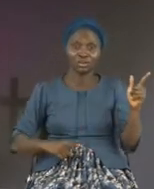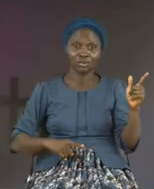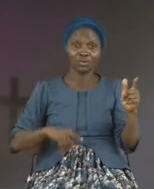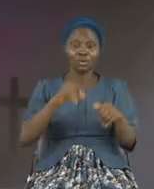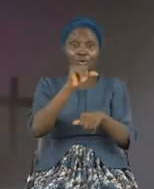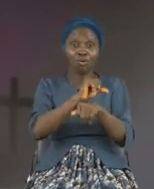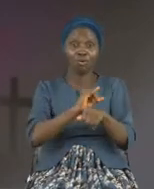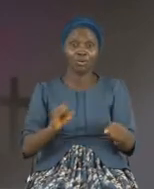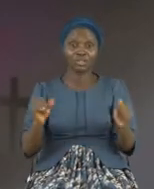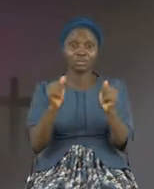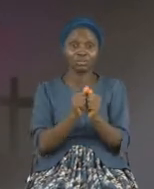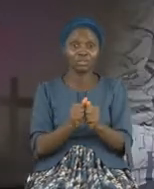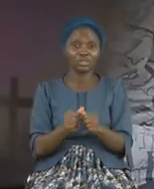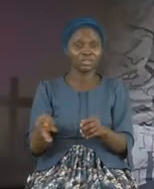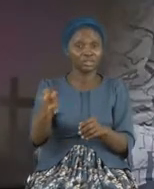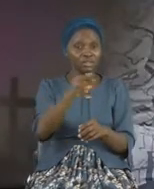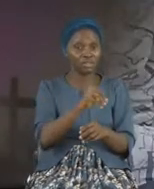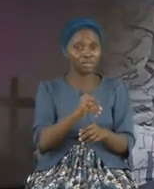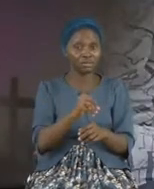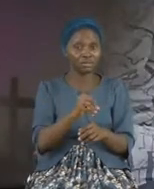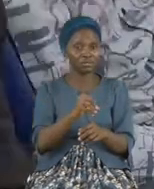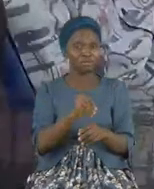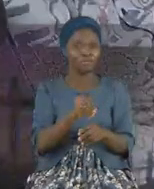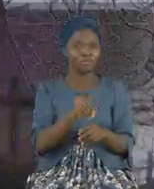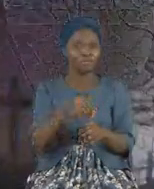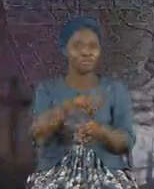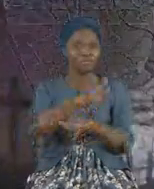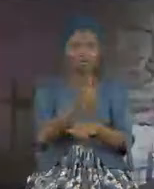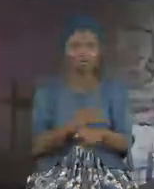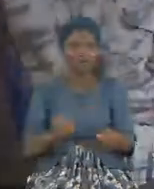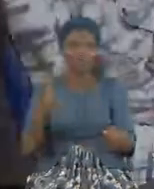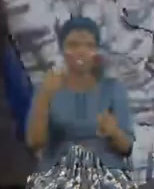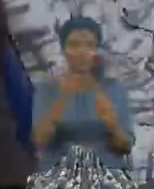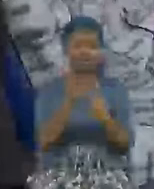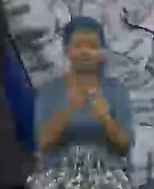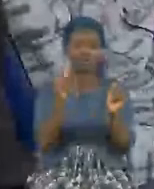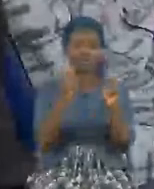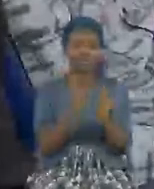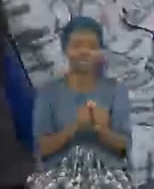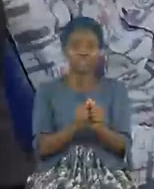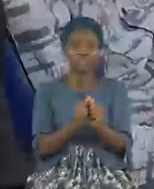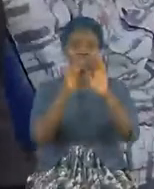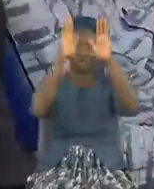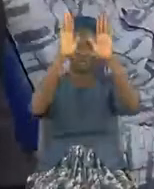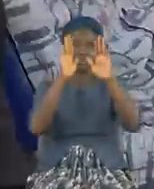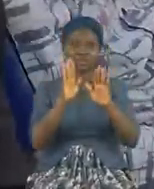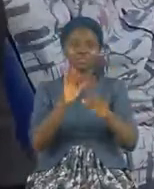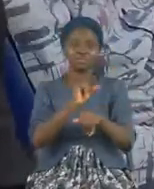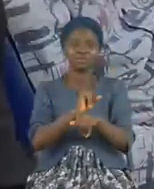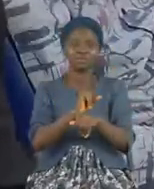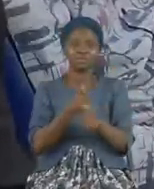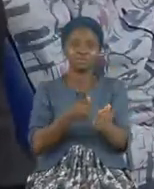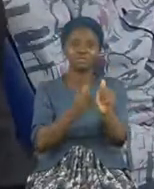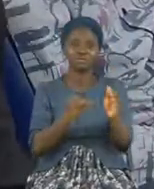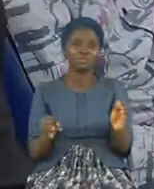them, confirming the word or signs following. There will be confirmation in